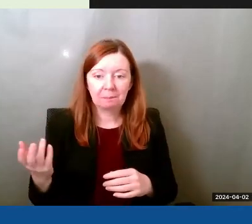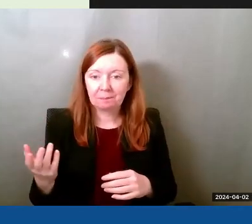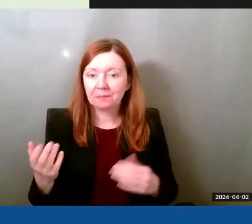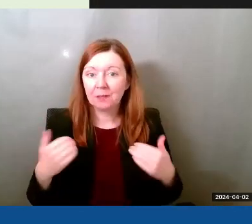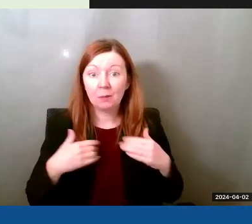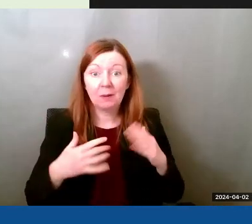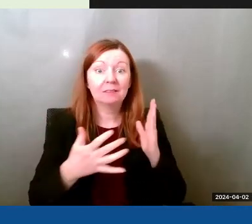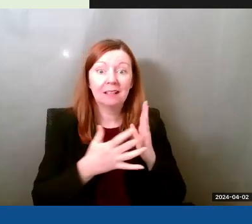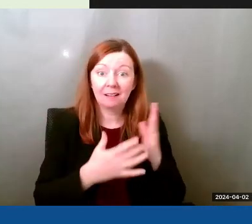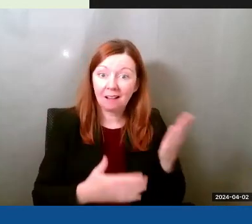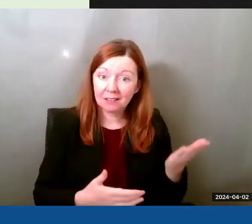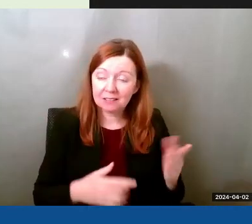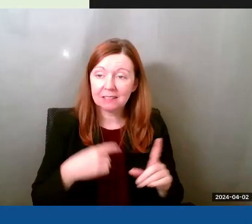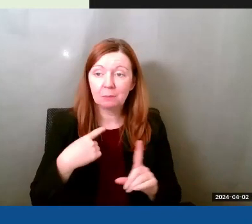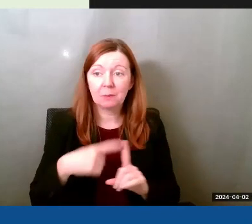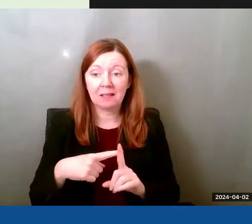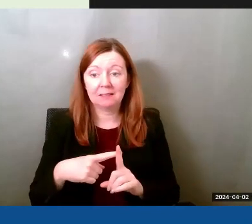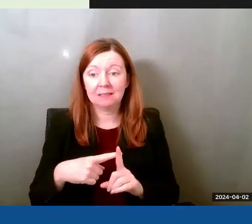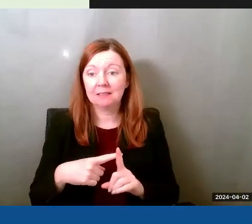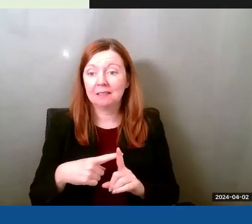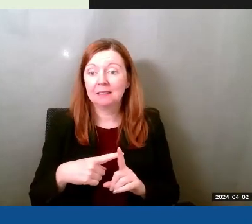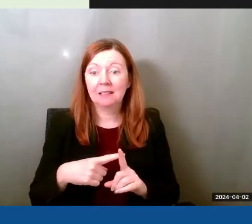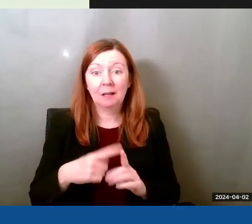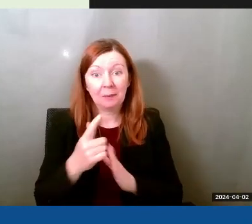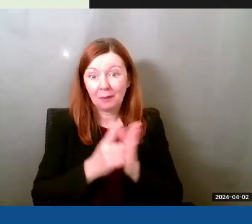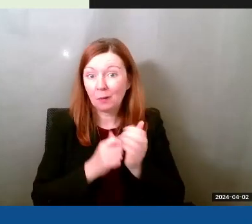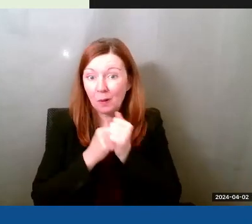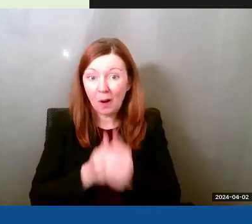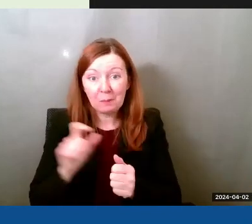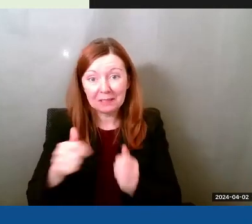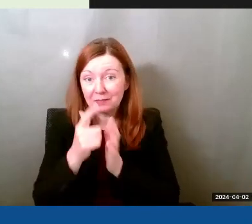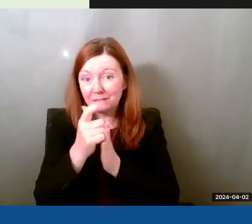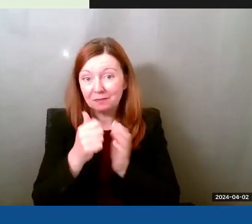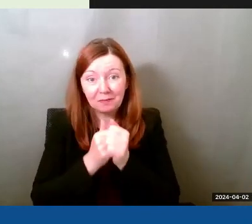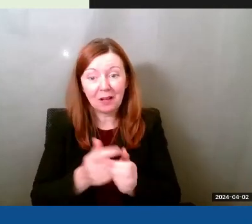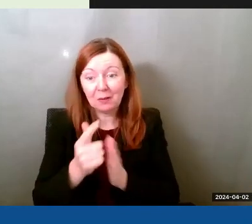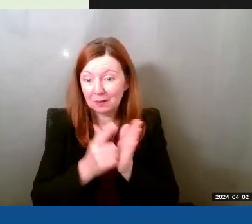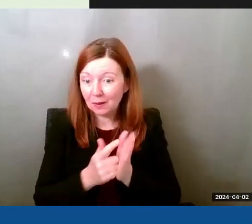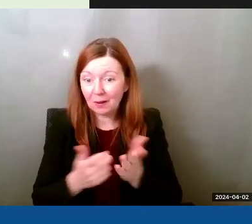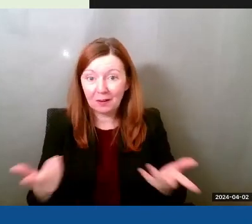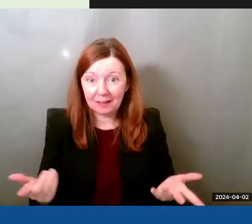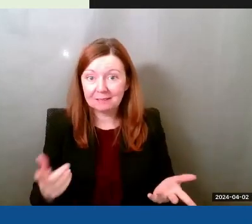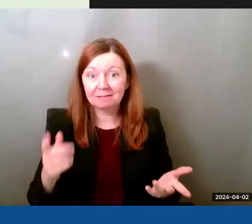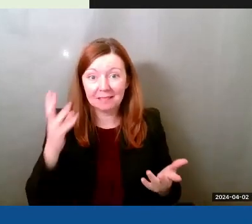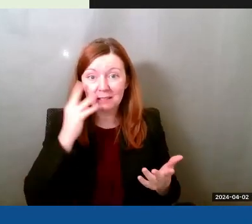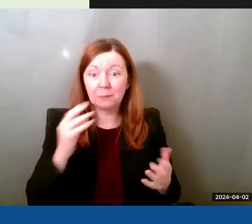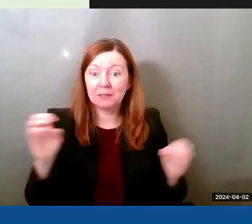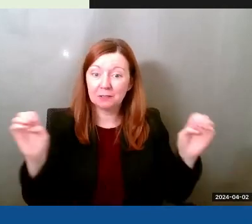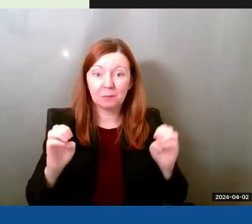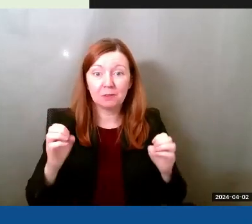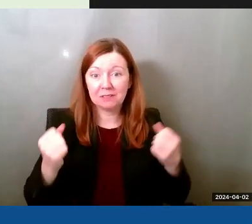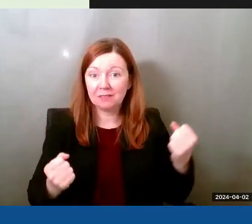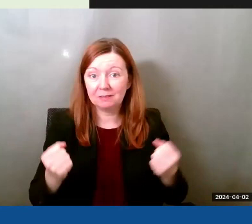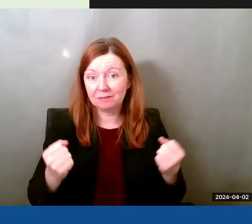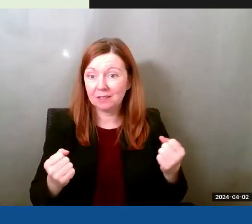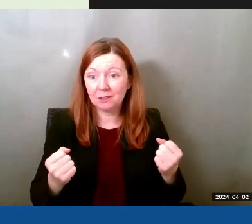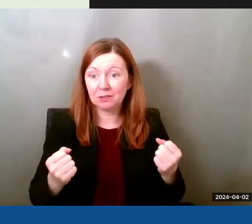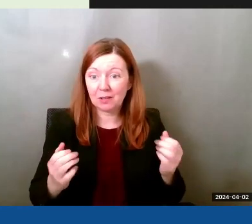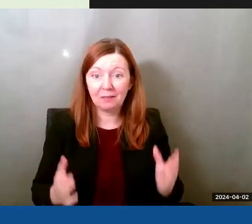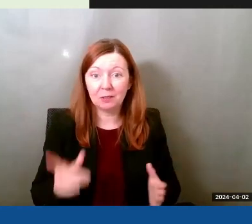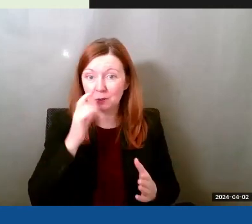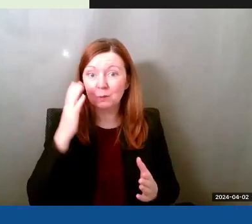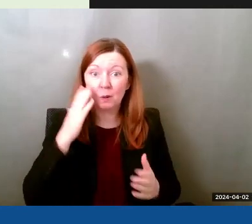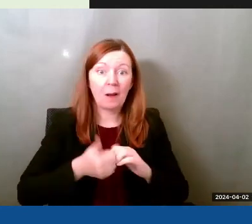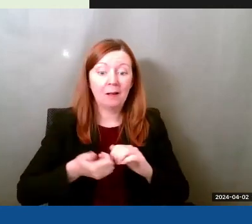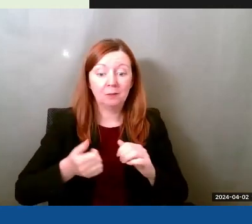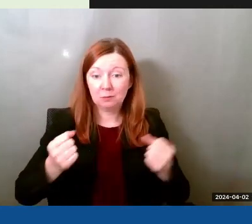the technology plus, you have the letter of the law, and you have experienced emergency vehicle drivers who know how to